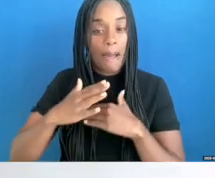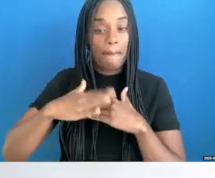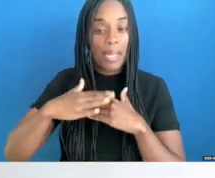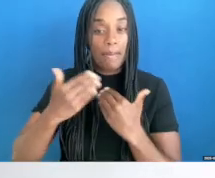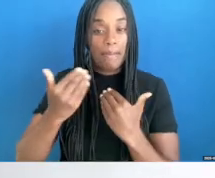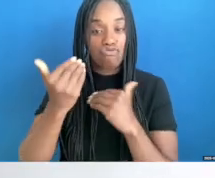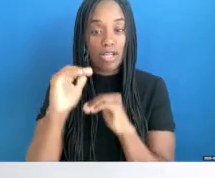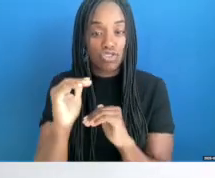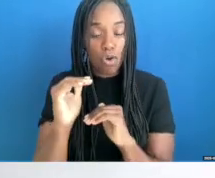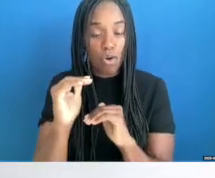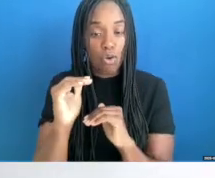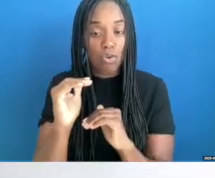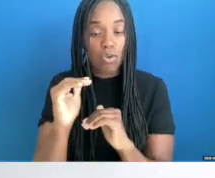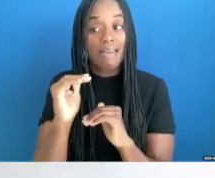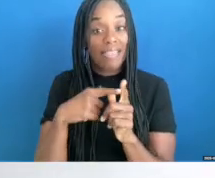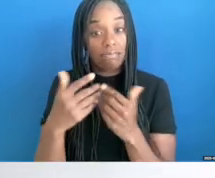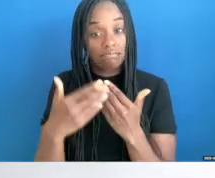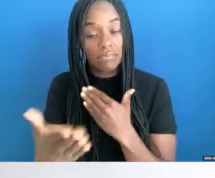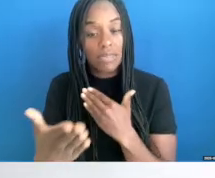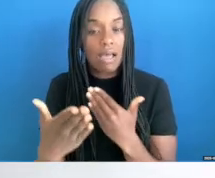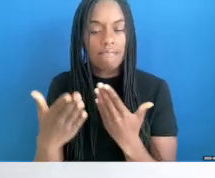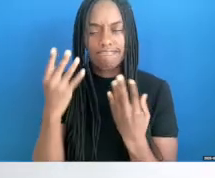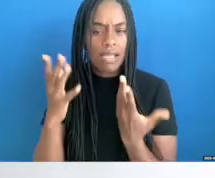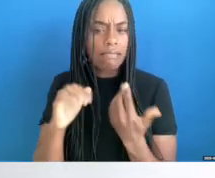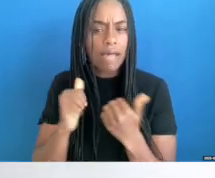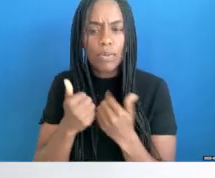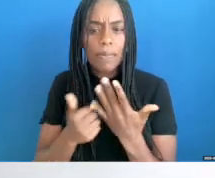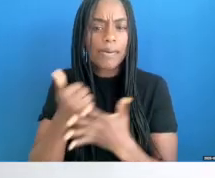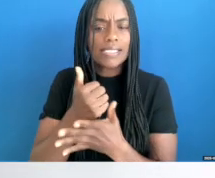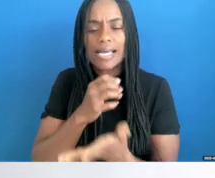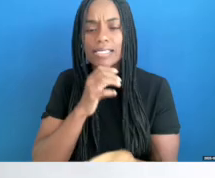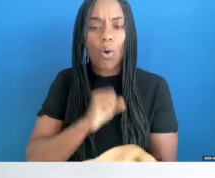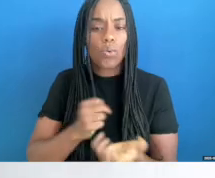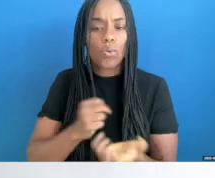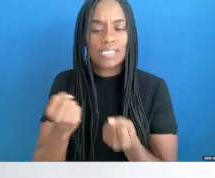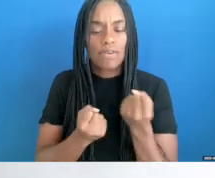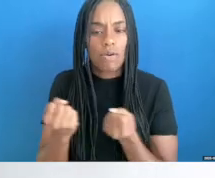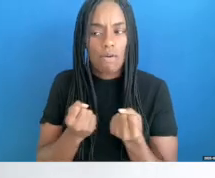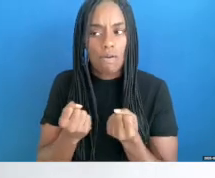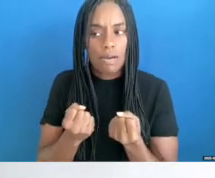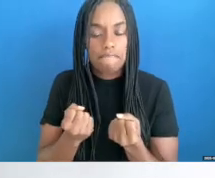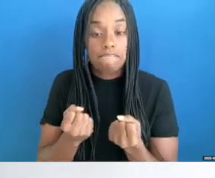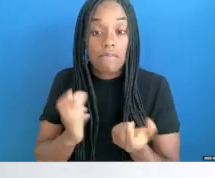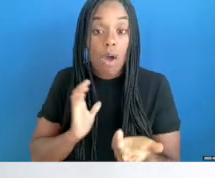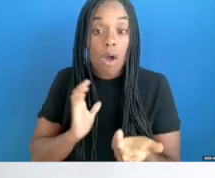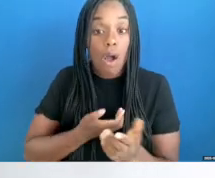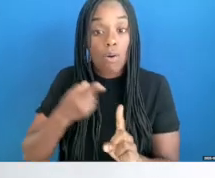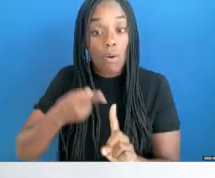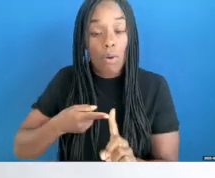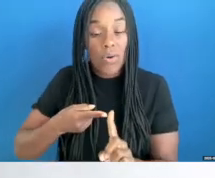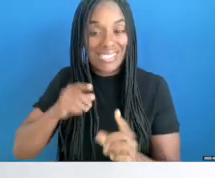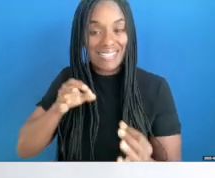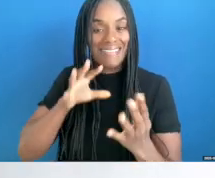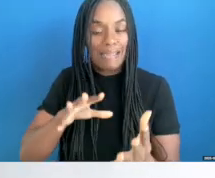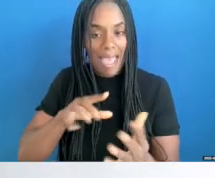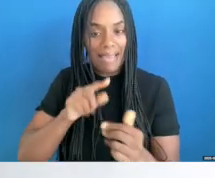and then from there think about how we prioritize the oldest vehicles, right? Like what we're looking for is feedback in these areas.